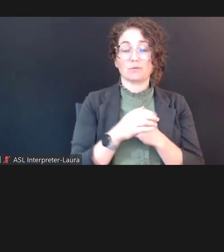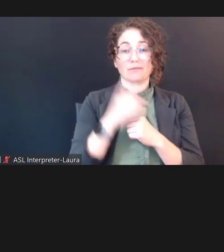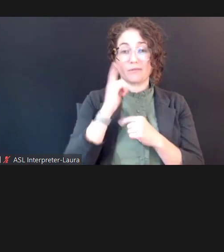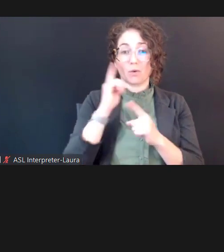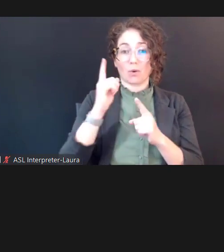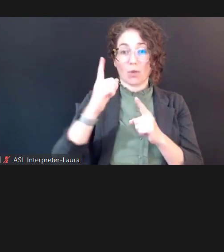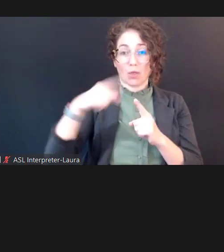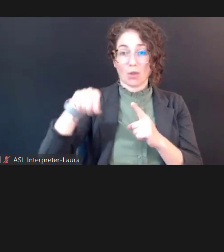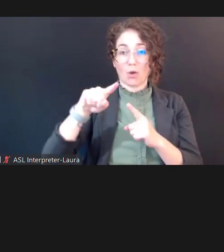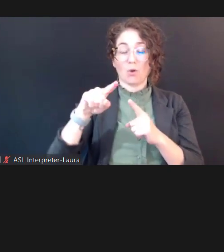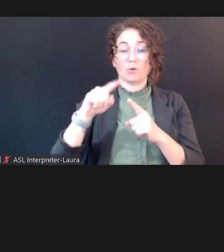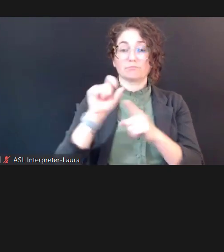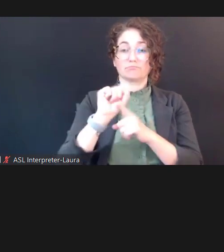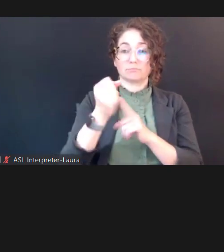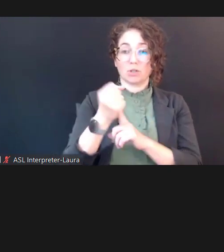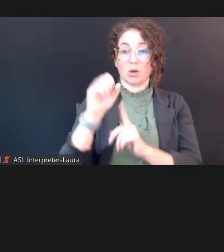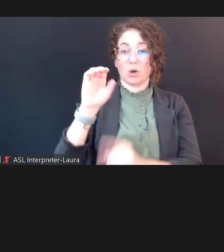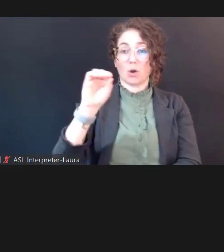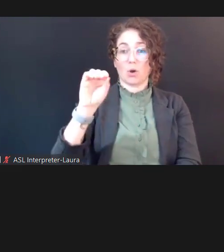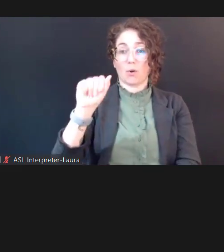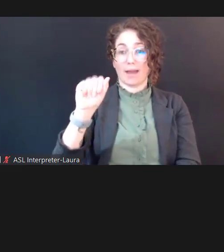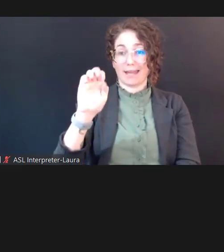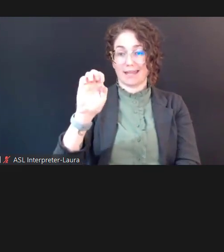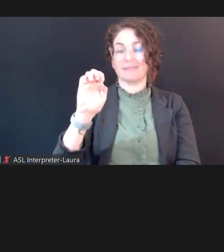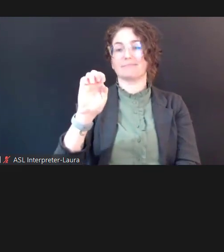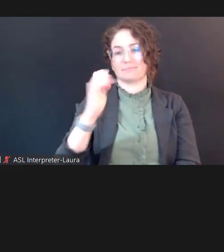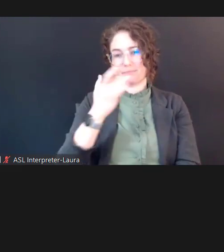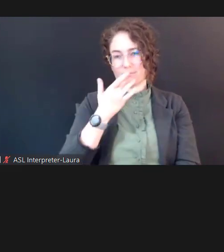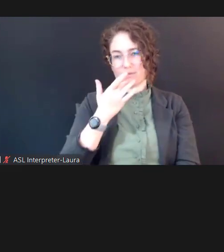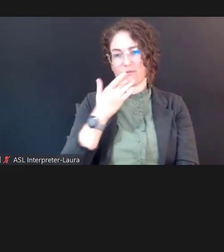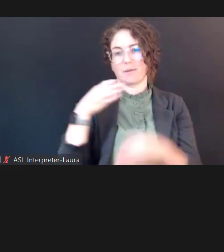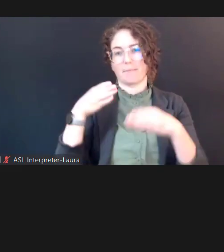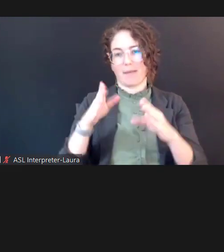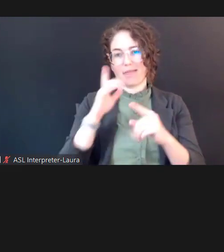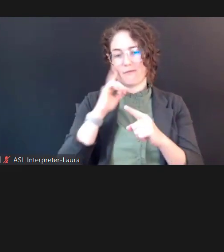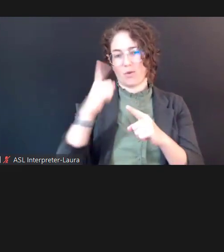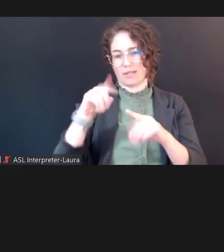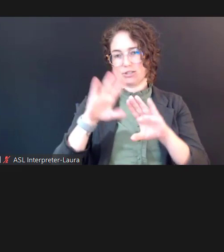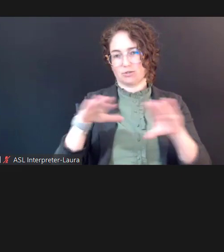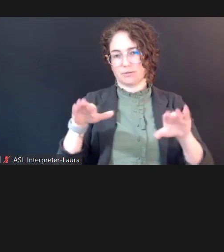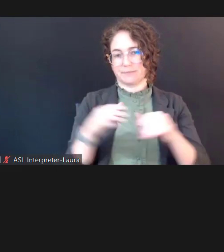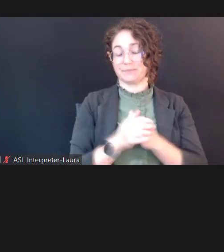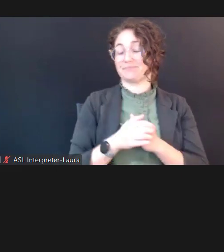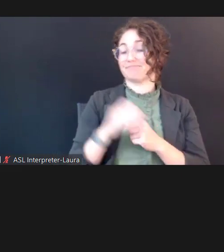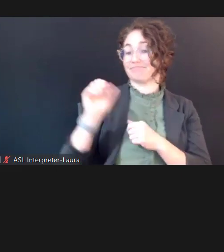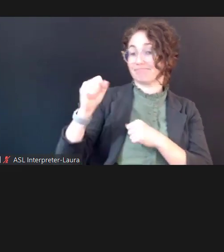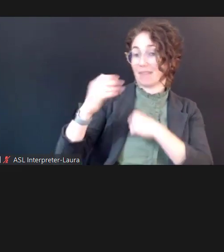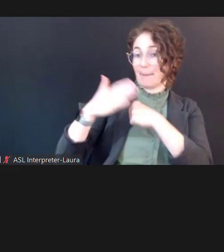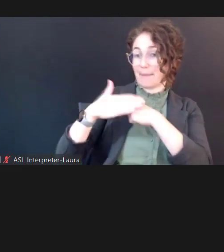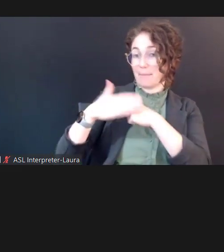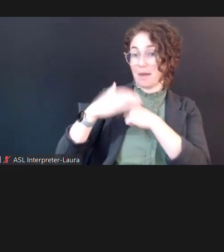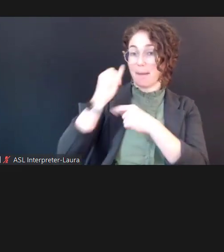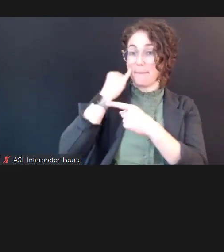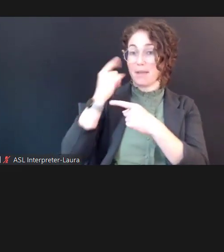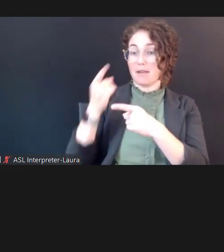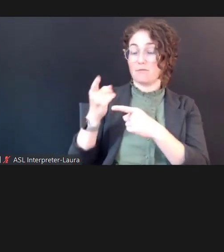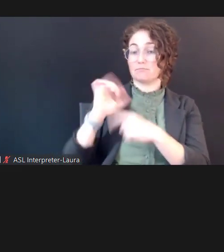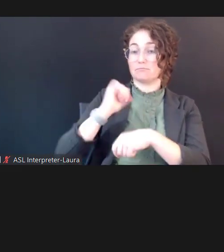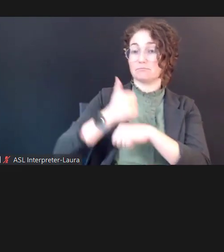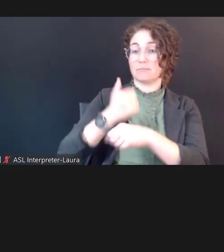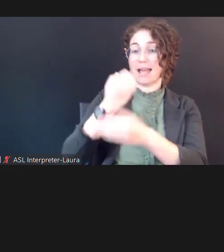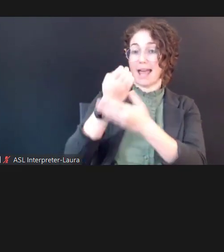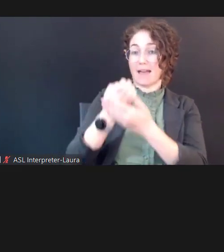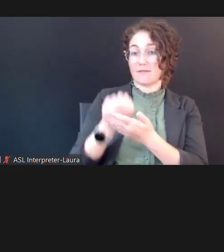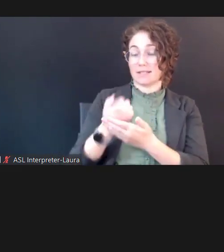instances, OAE screening would be the preferred method for these children. So at a minimum, if you're establishing evidence-based